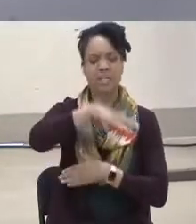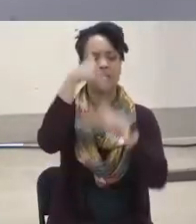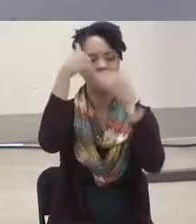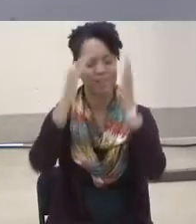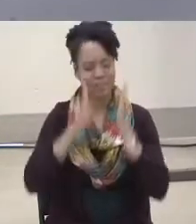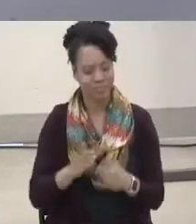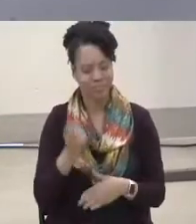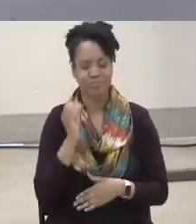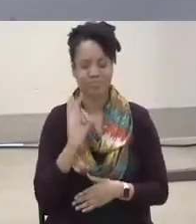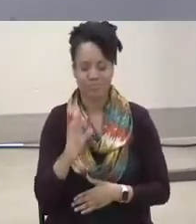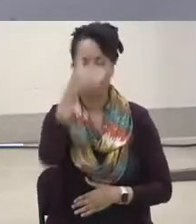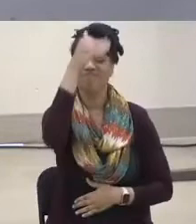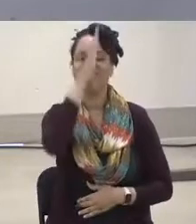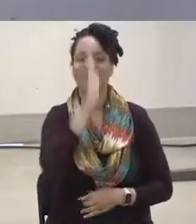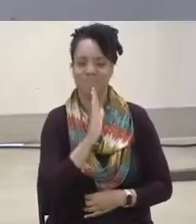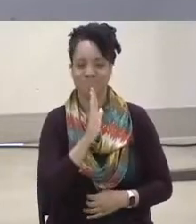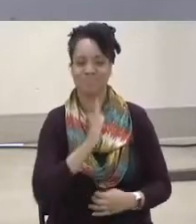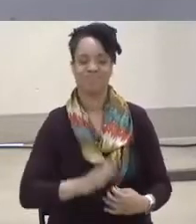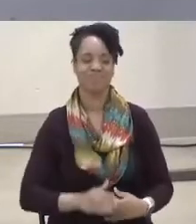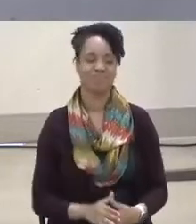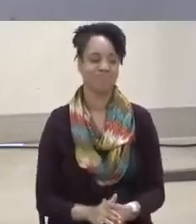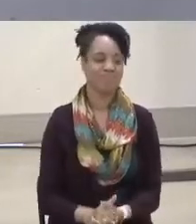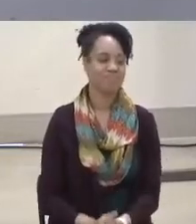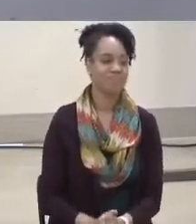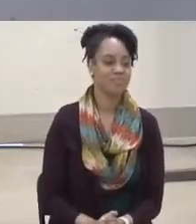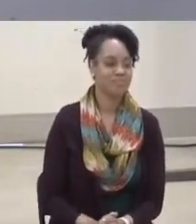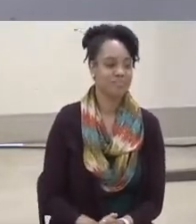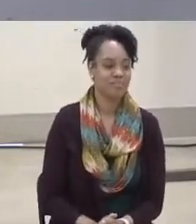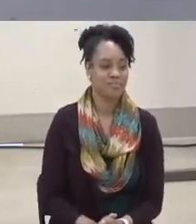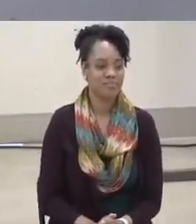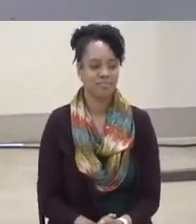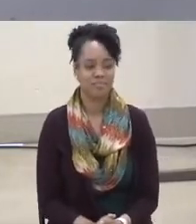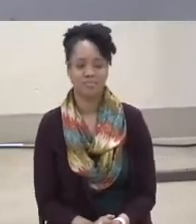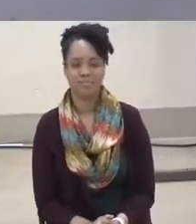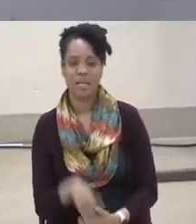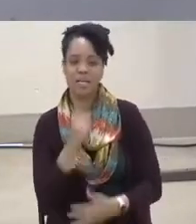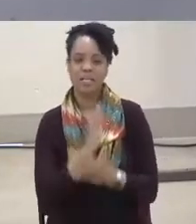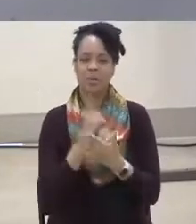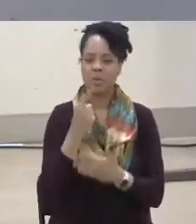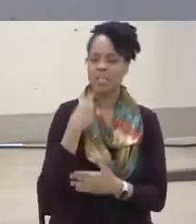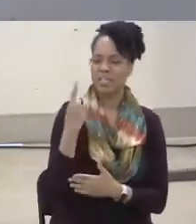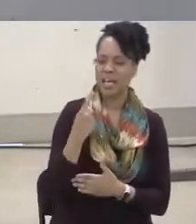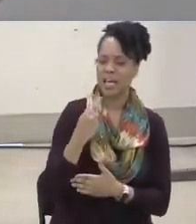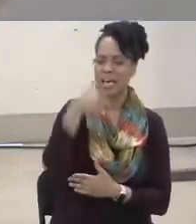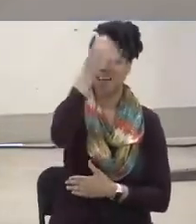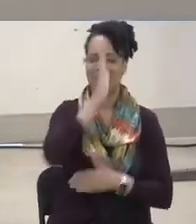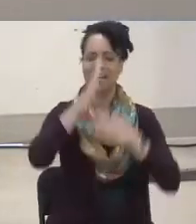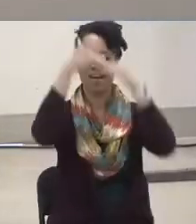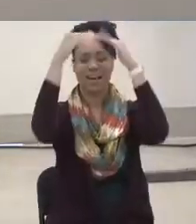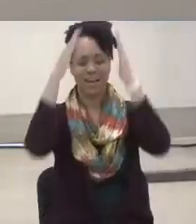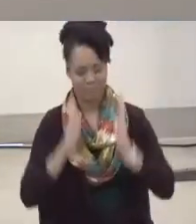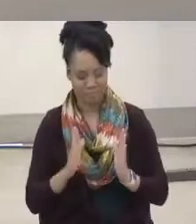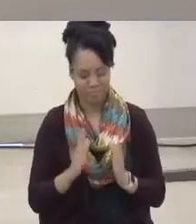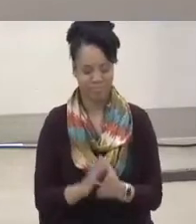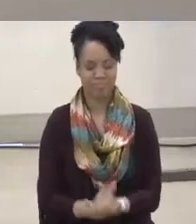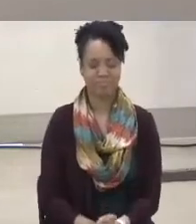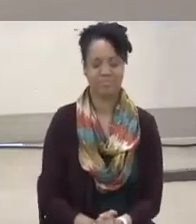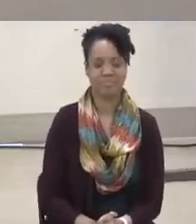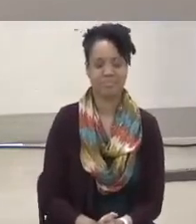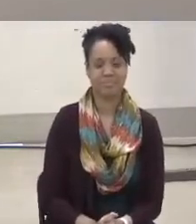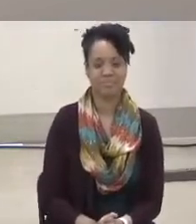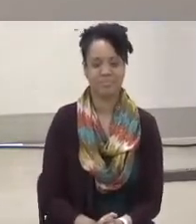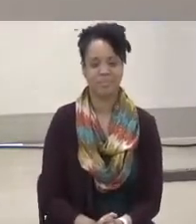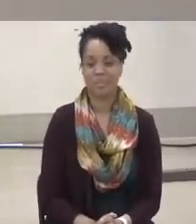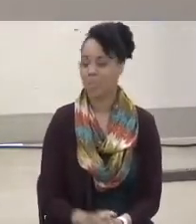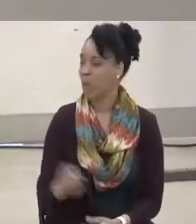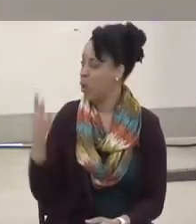house of God. porque vas a ir a la casa de Dios. Somebody say the house of God. Alguien que diga la casa de Dios.